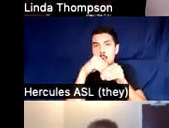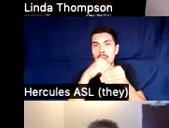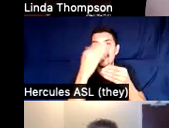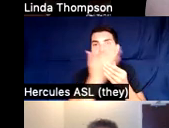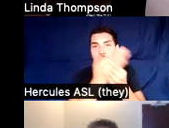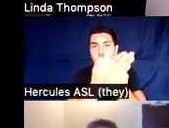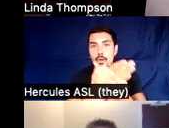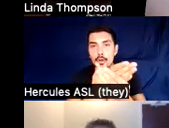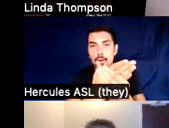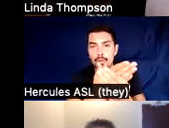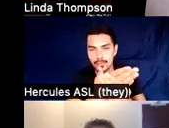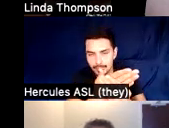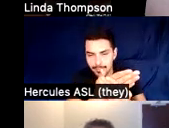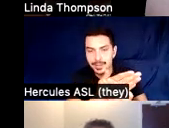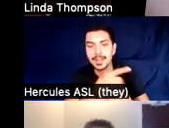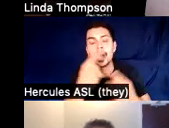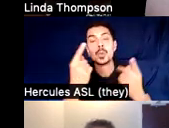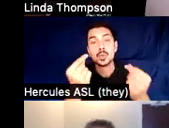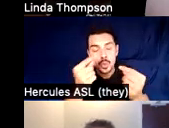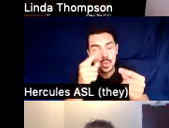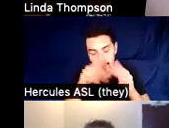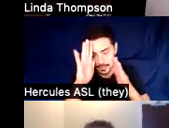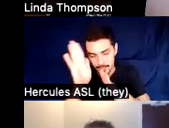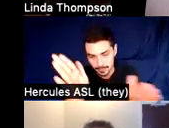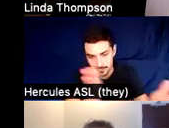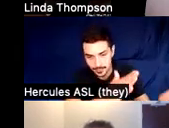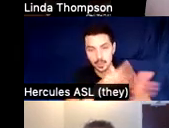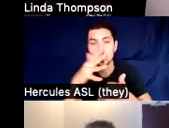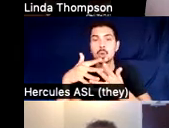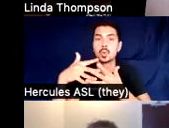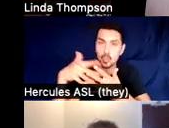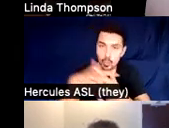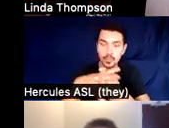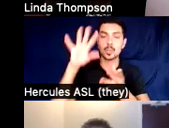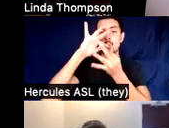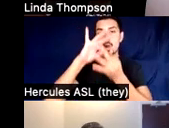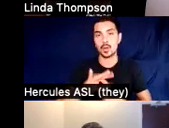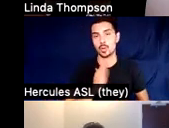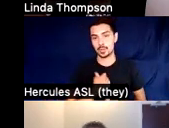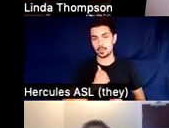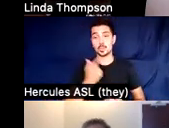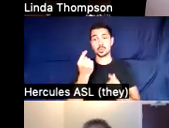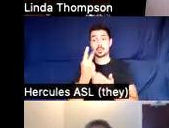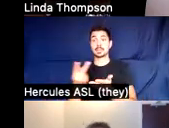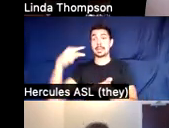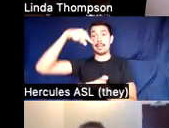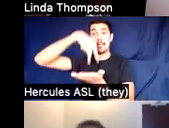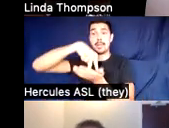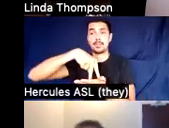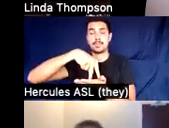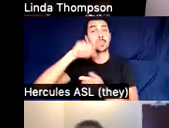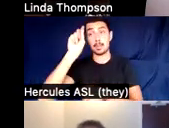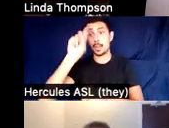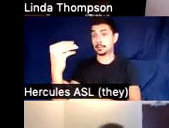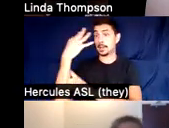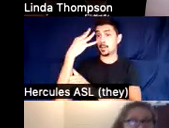to ground ourselves, we can physically do it. So go ahead and just stand up. You don't have to be on camera or anything, but I'm just going to stand